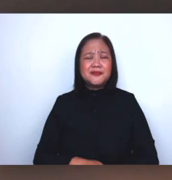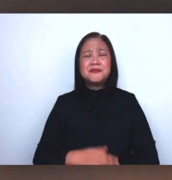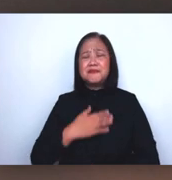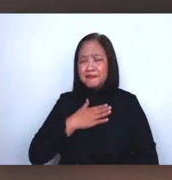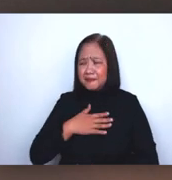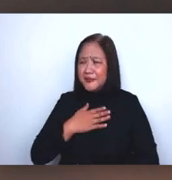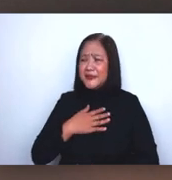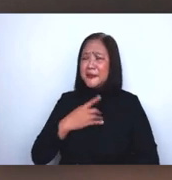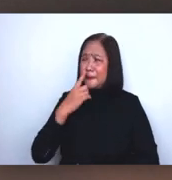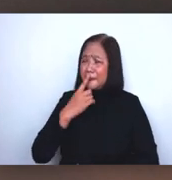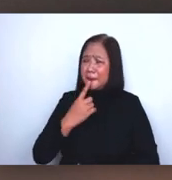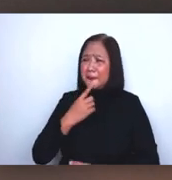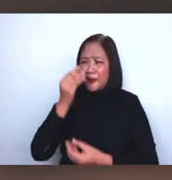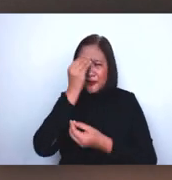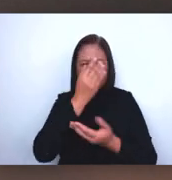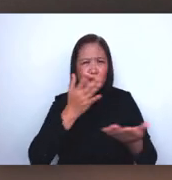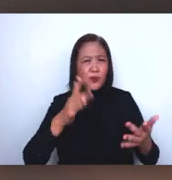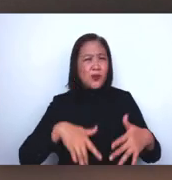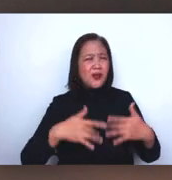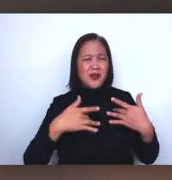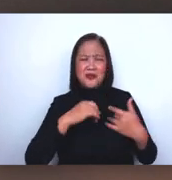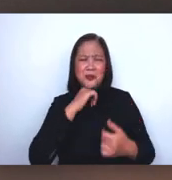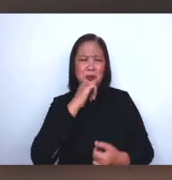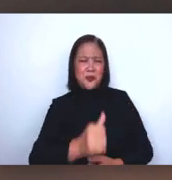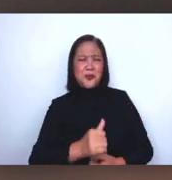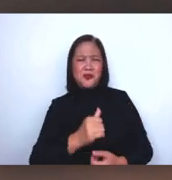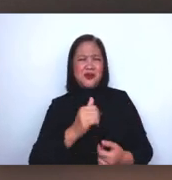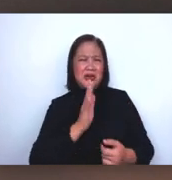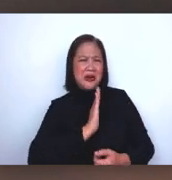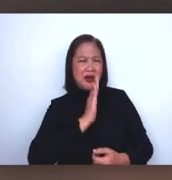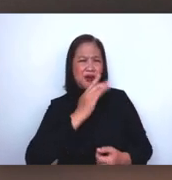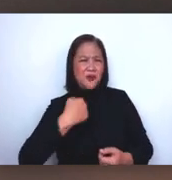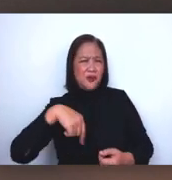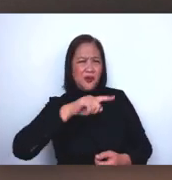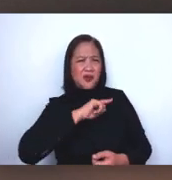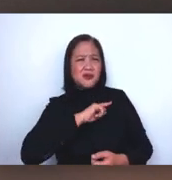Say it also to life that wasn't too kind to us.